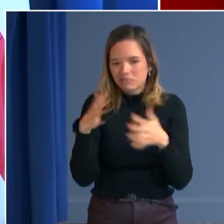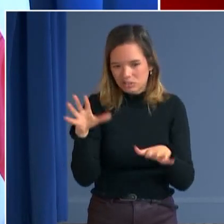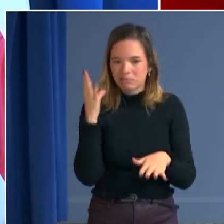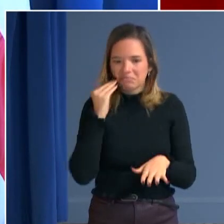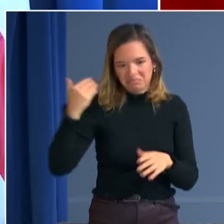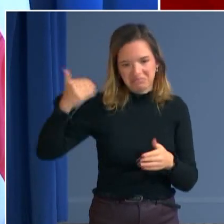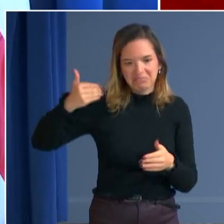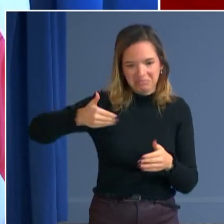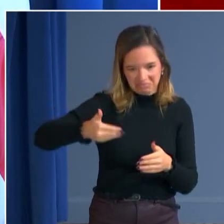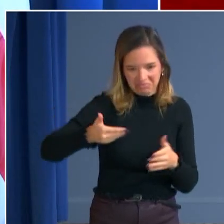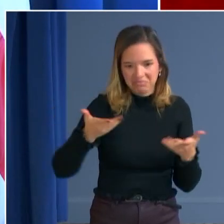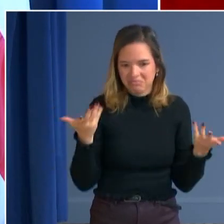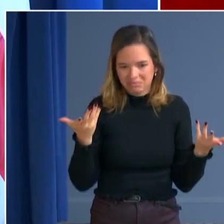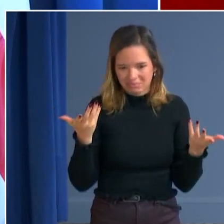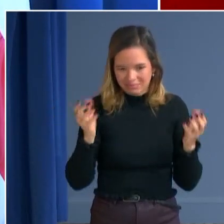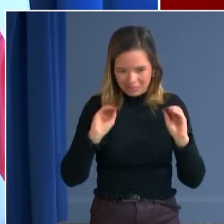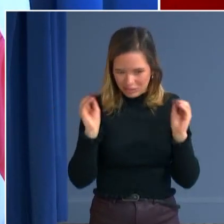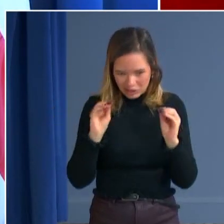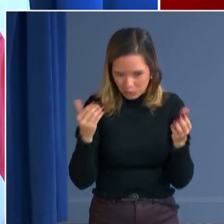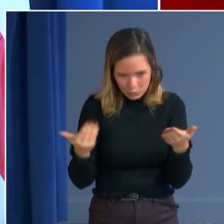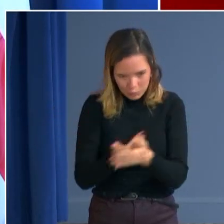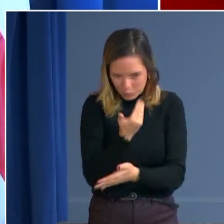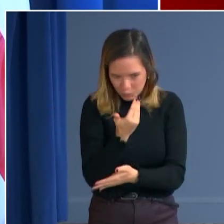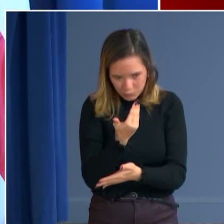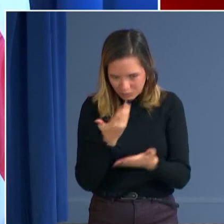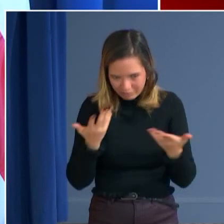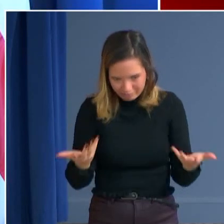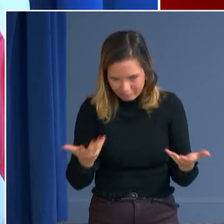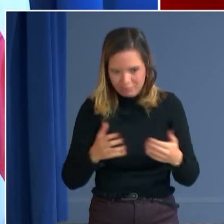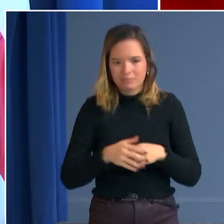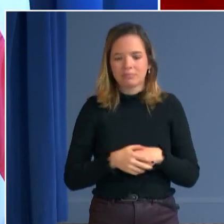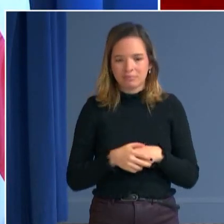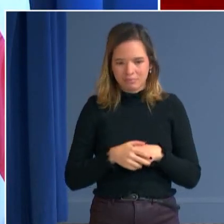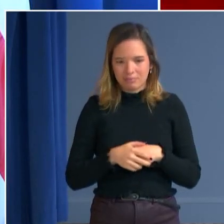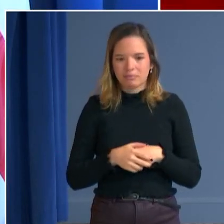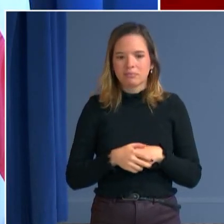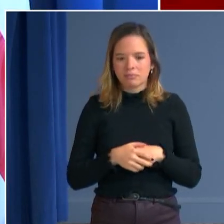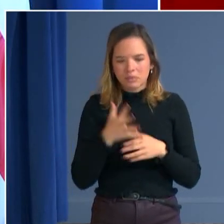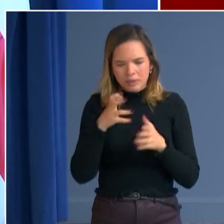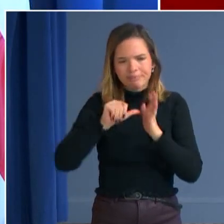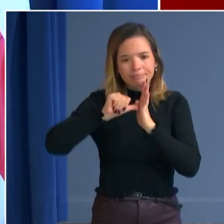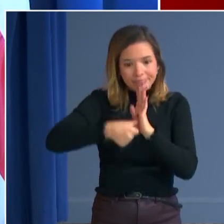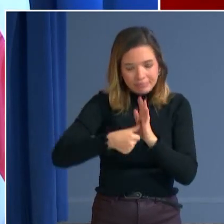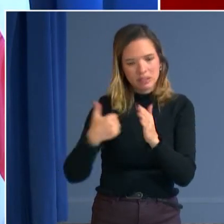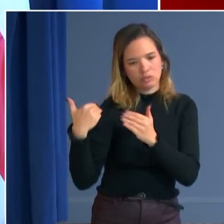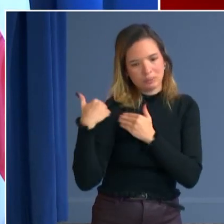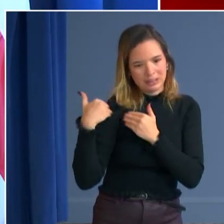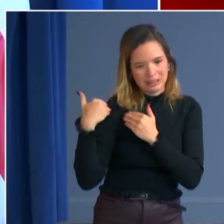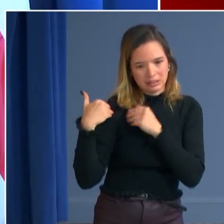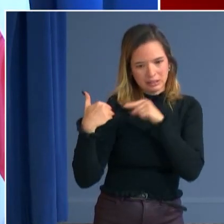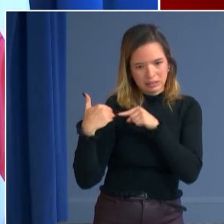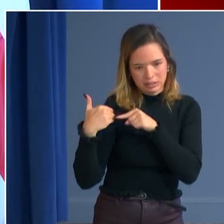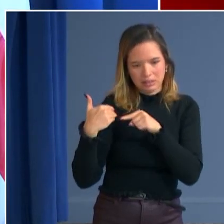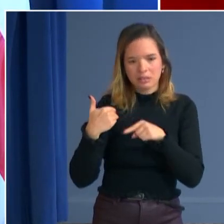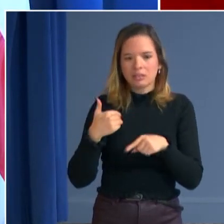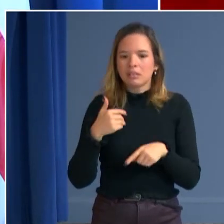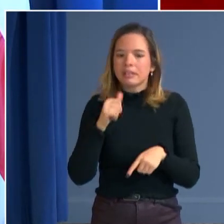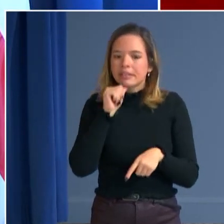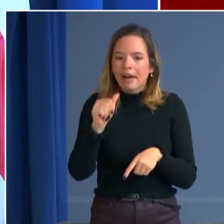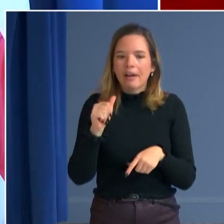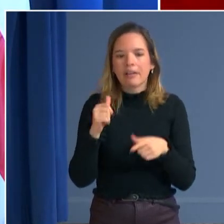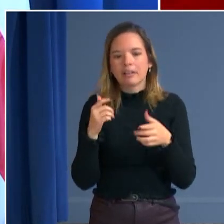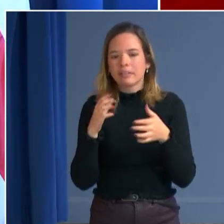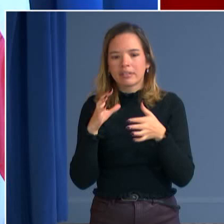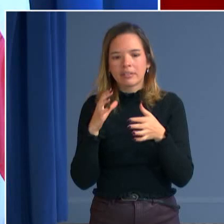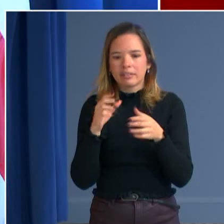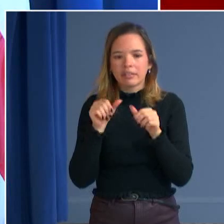talk all year, last year, about accountability. I'm not going to stop talking about that because it's an important issue. Right? It is a very important issue.